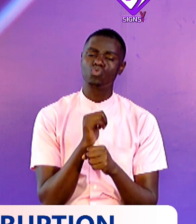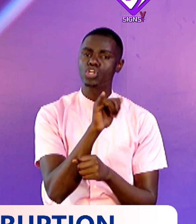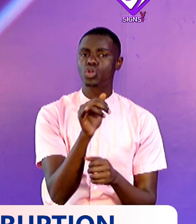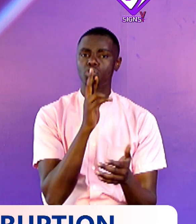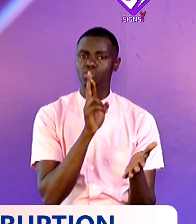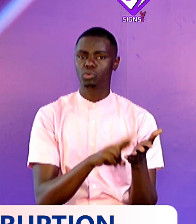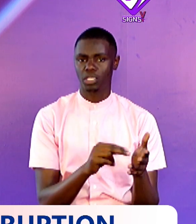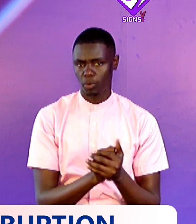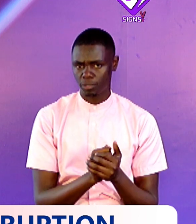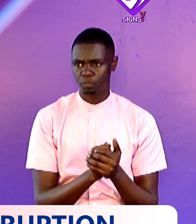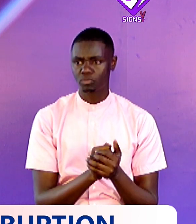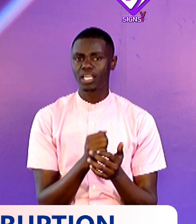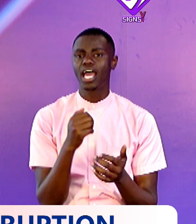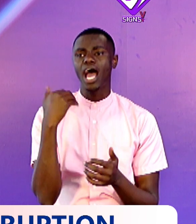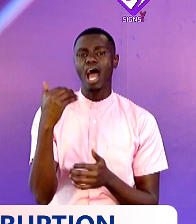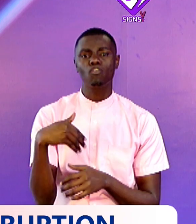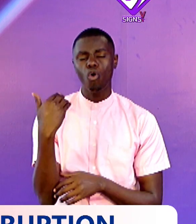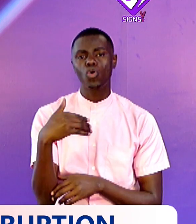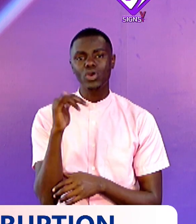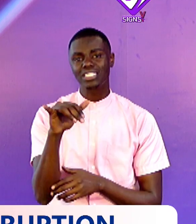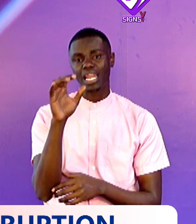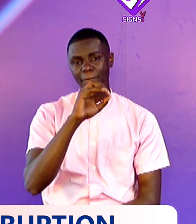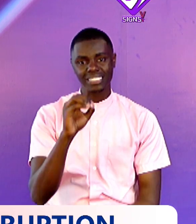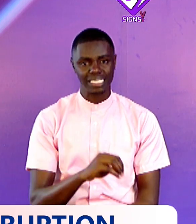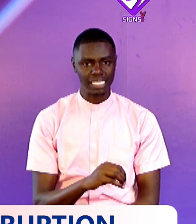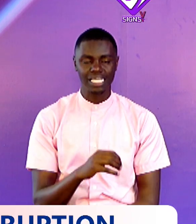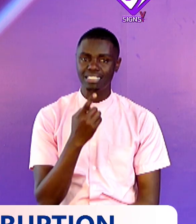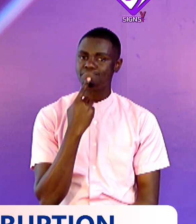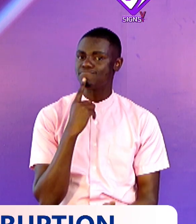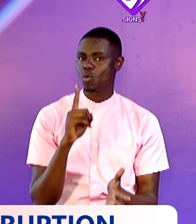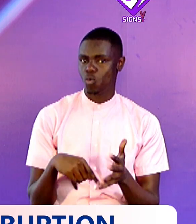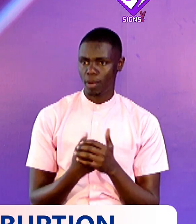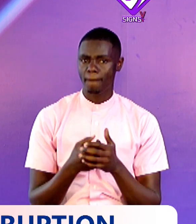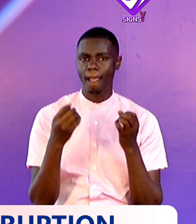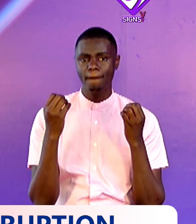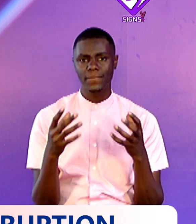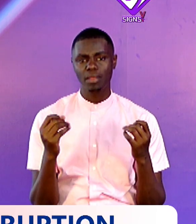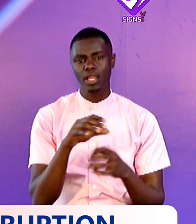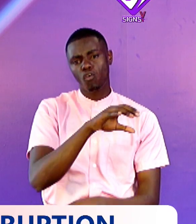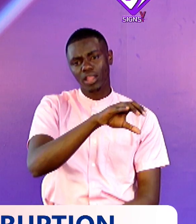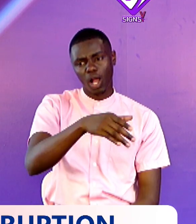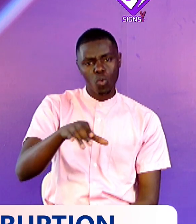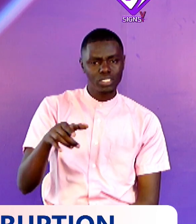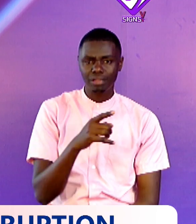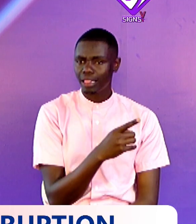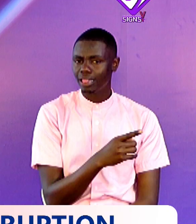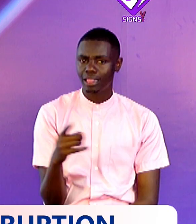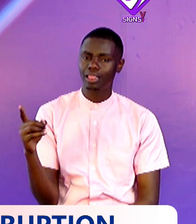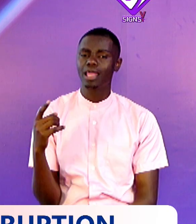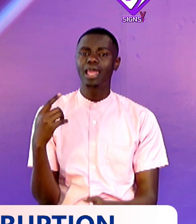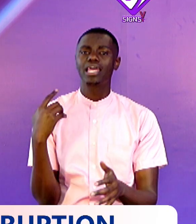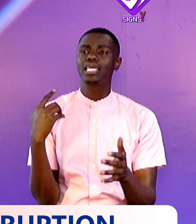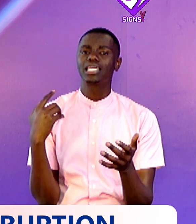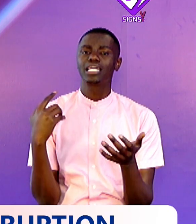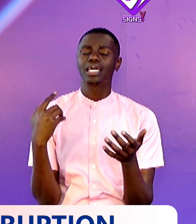reports, there's always that percentage. It is said that many of these counties have gone beyond what